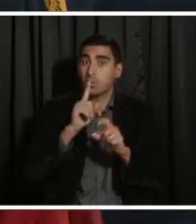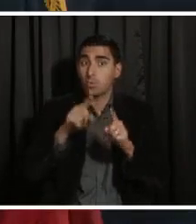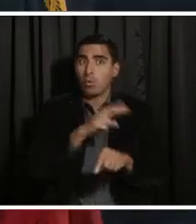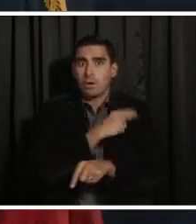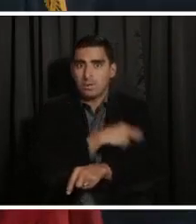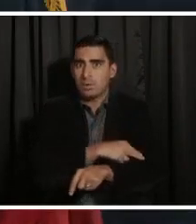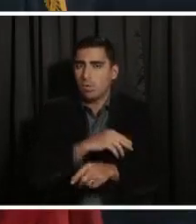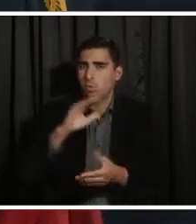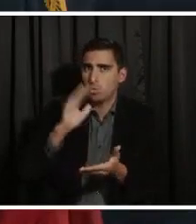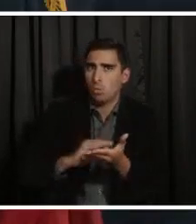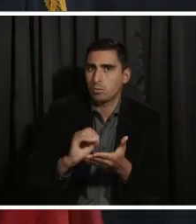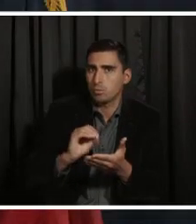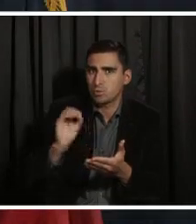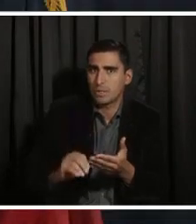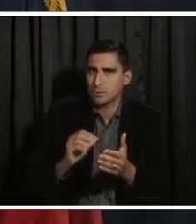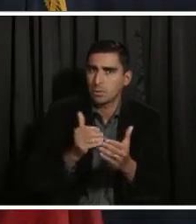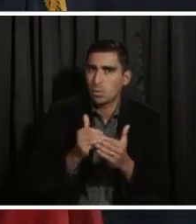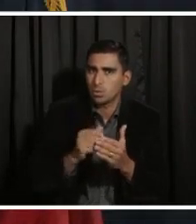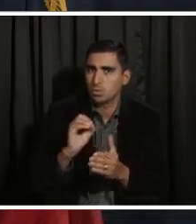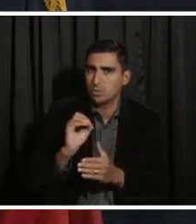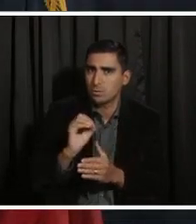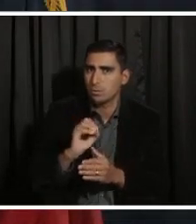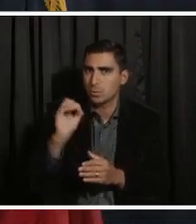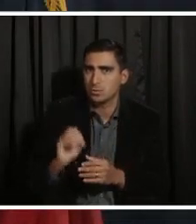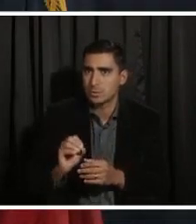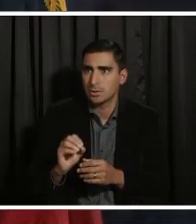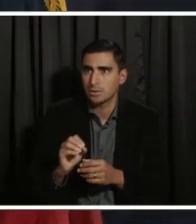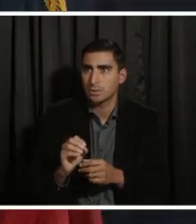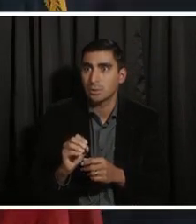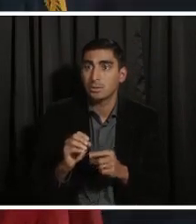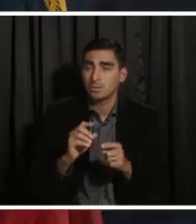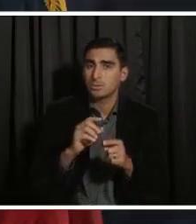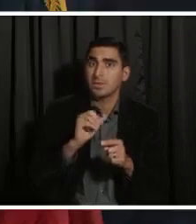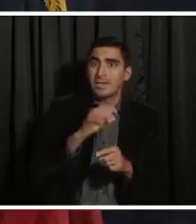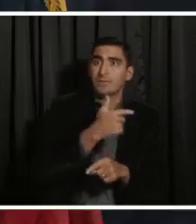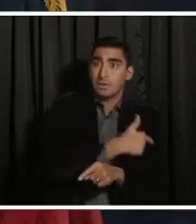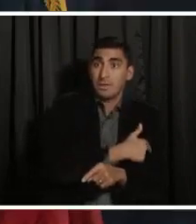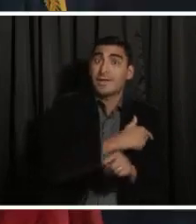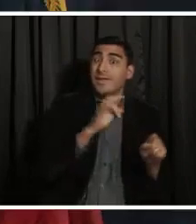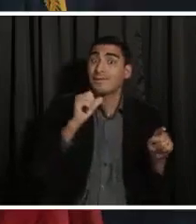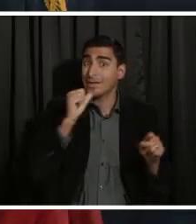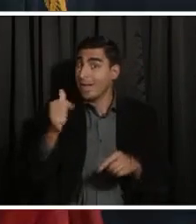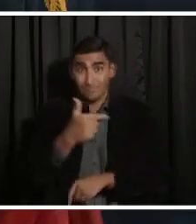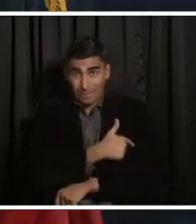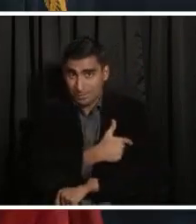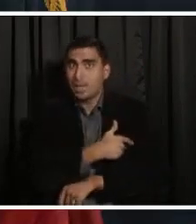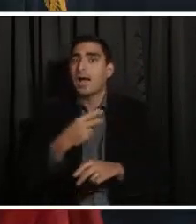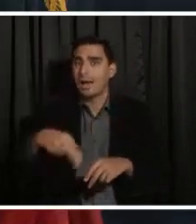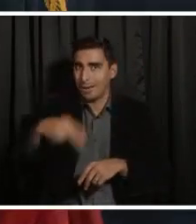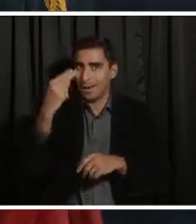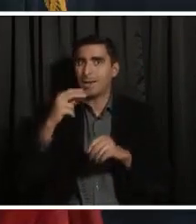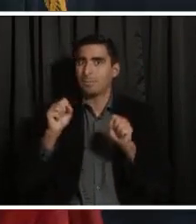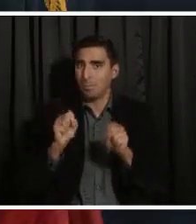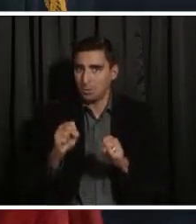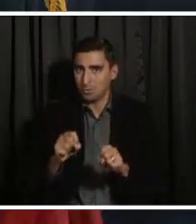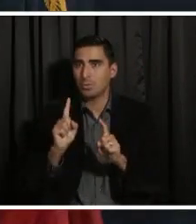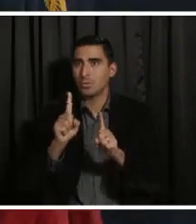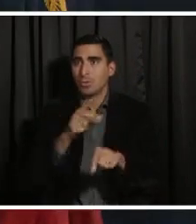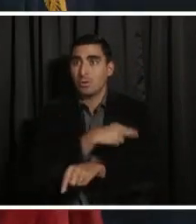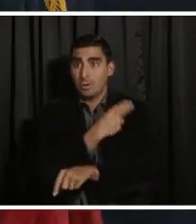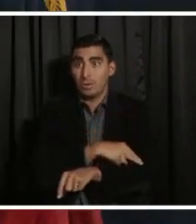30s, 40s, very, very low if you're vaccinated. Much higher if you're unvaccinated. It can take a perfectly